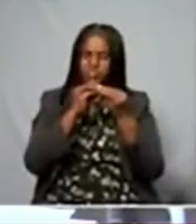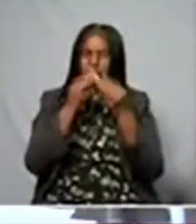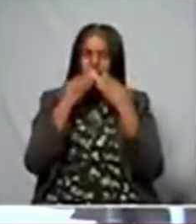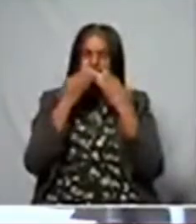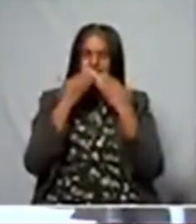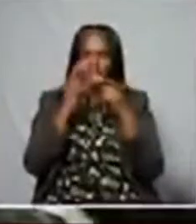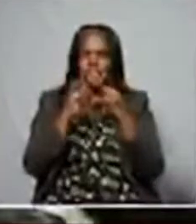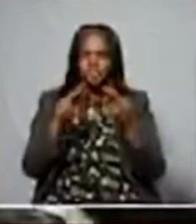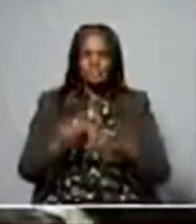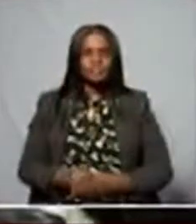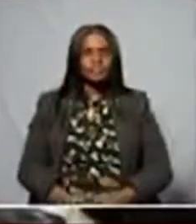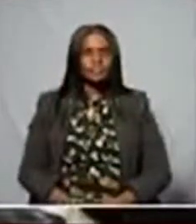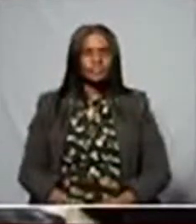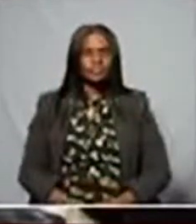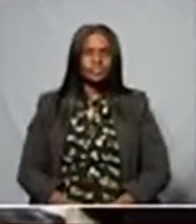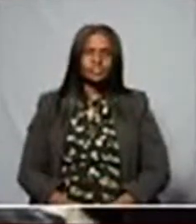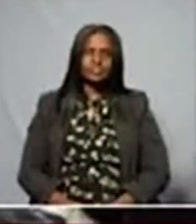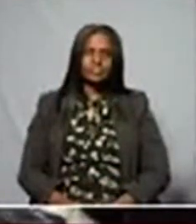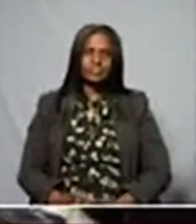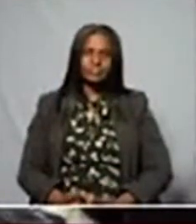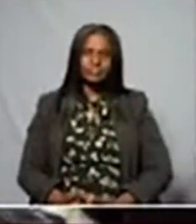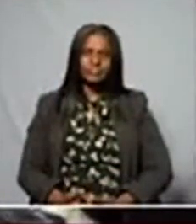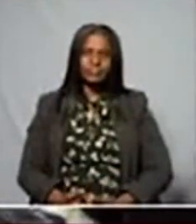Chair. Okay.